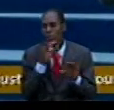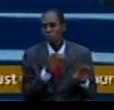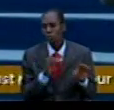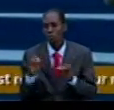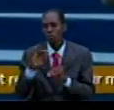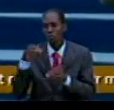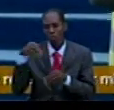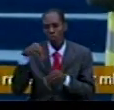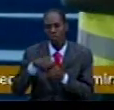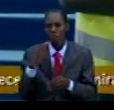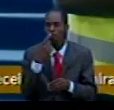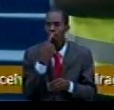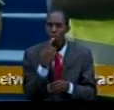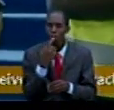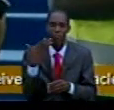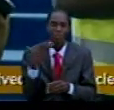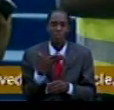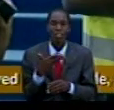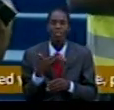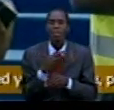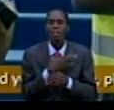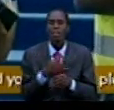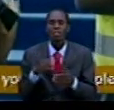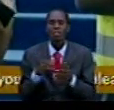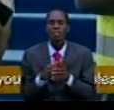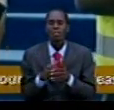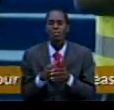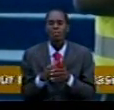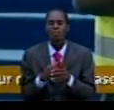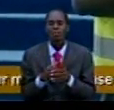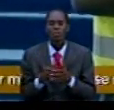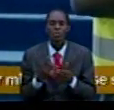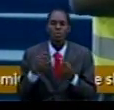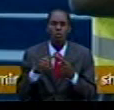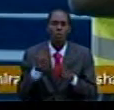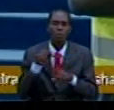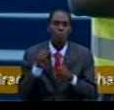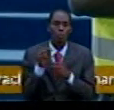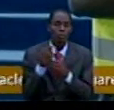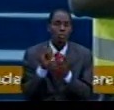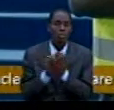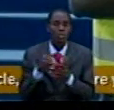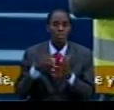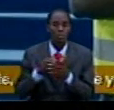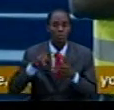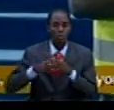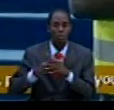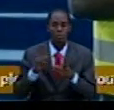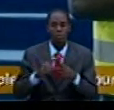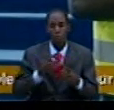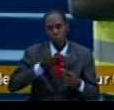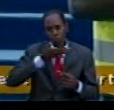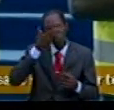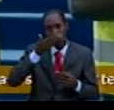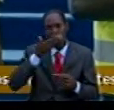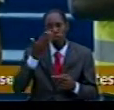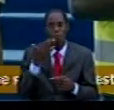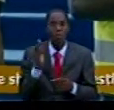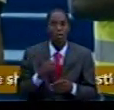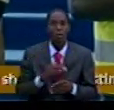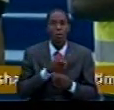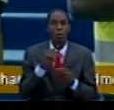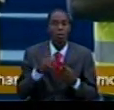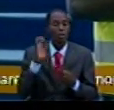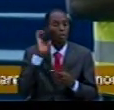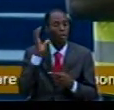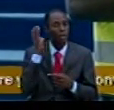scratching. In fact, it got to a time the thing started smelling. So I have to, when I heard that our father is coming, so I went to the